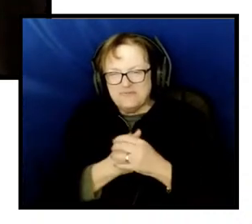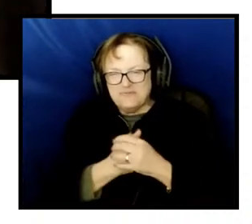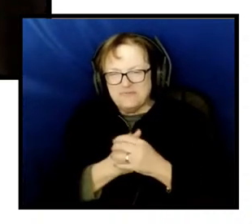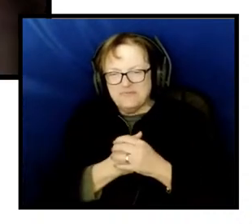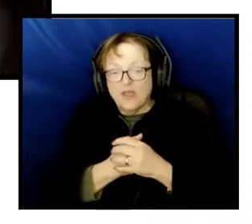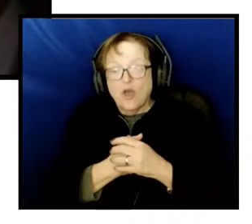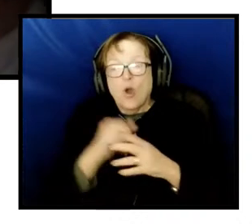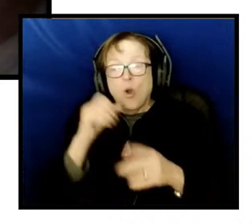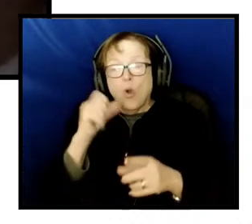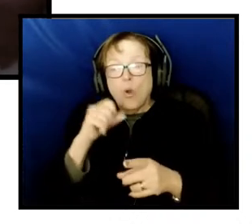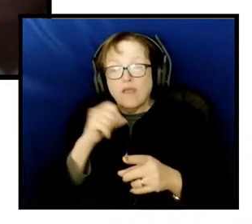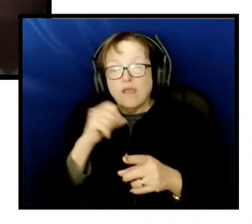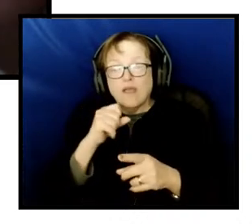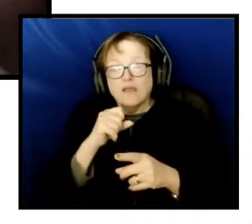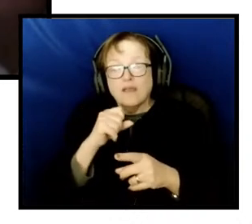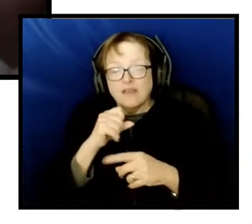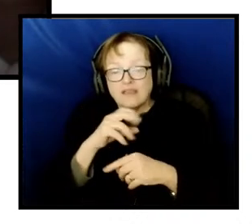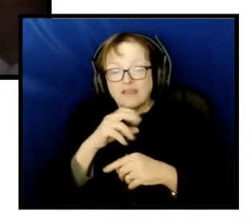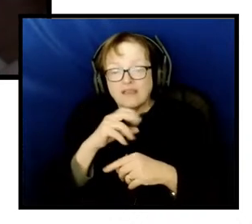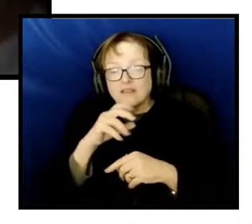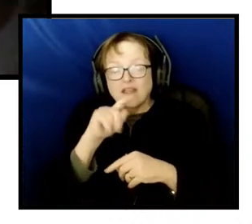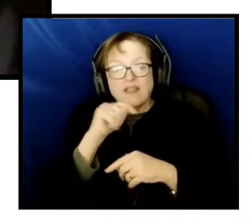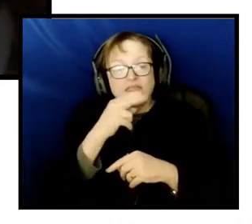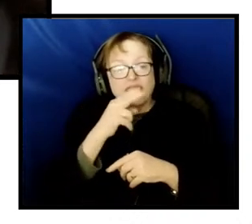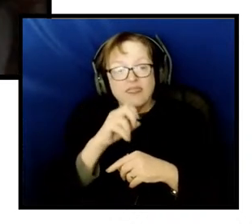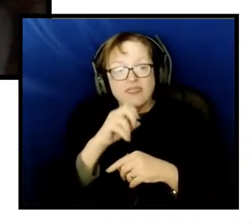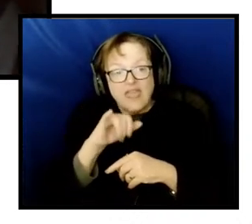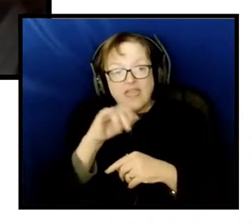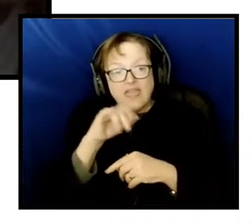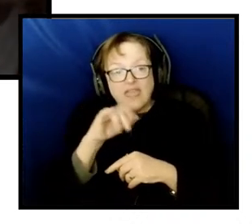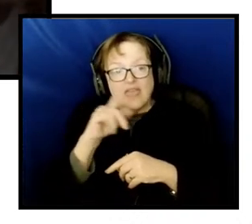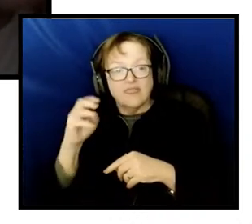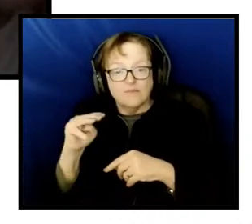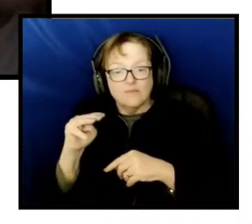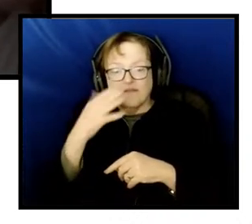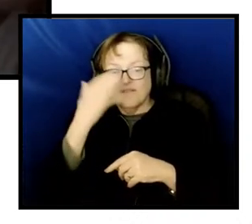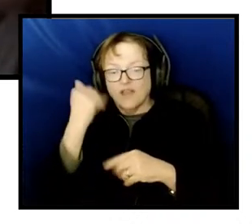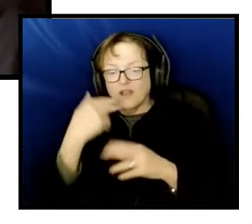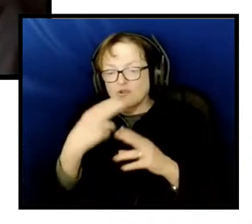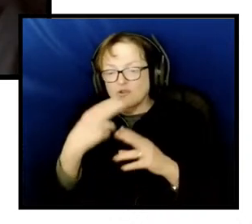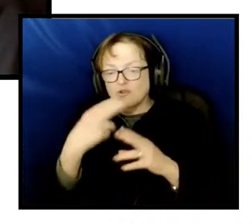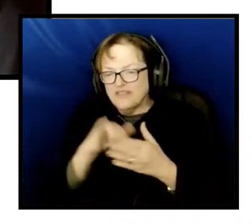Oh, yeah, my pronouns are they, them. Forgot to mention that.